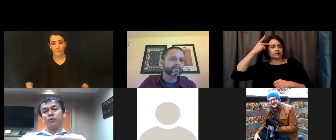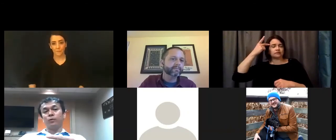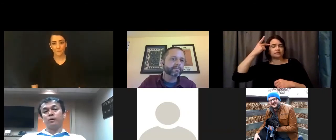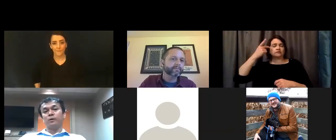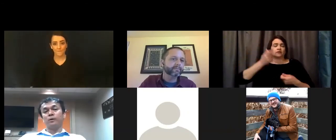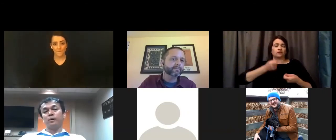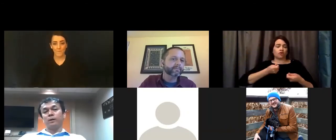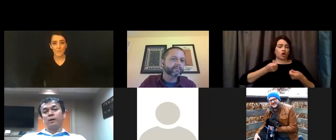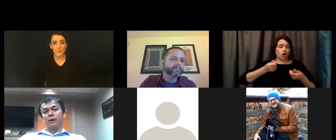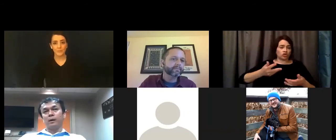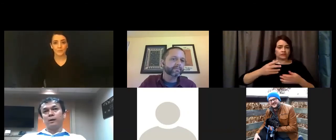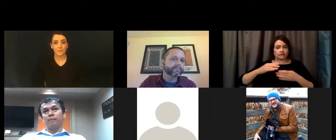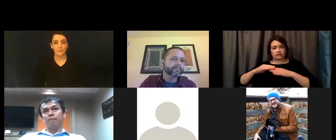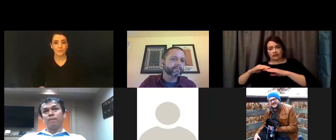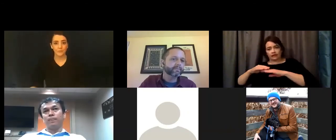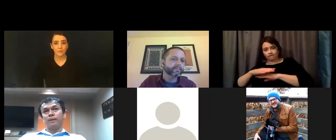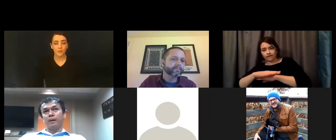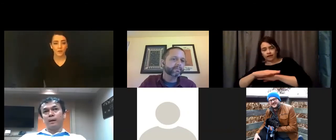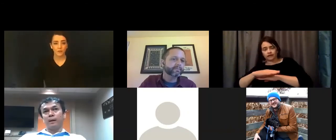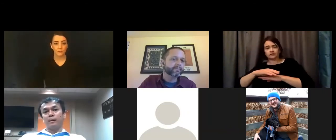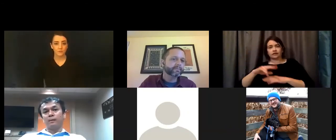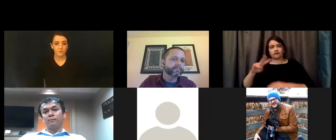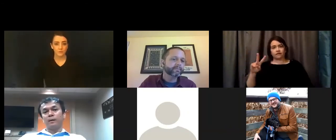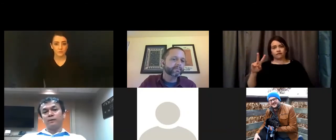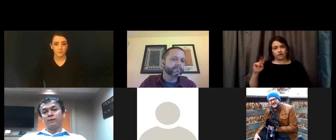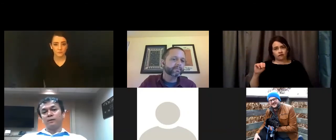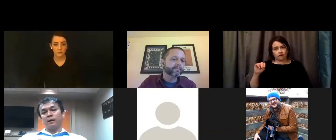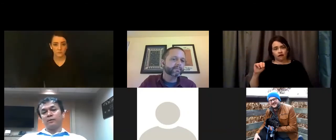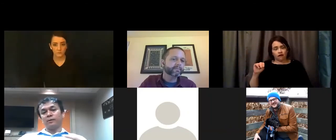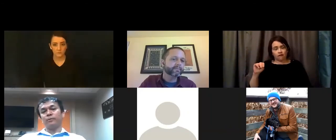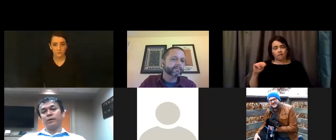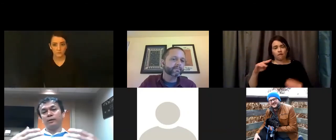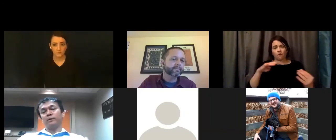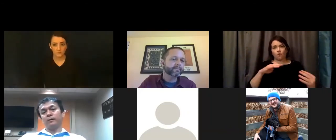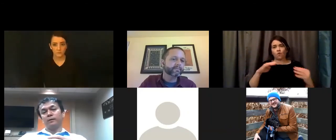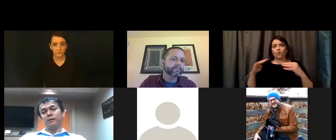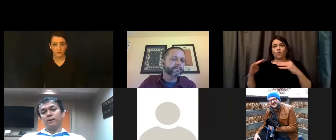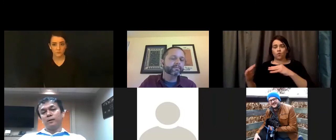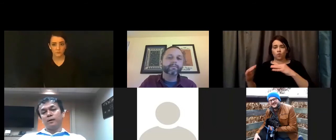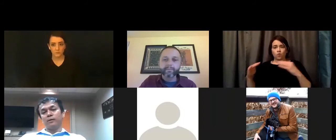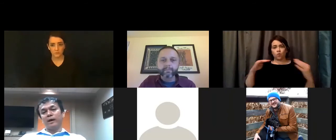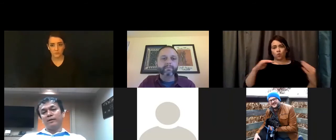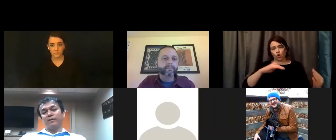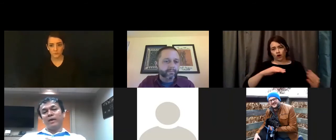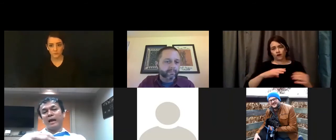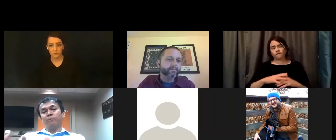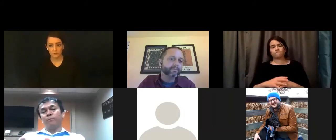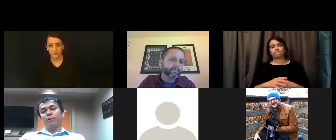Vietnam War, and the debris that brought